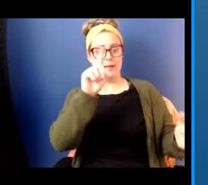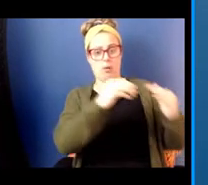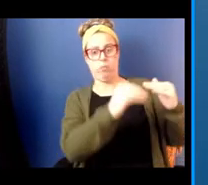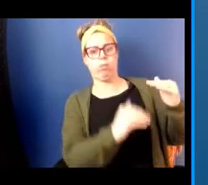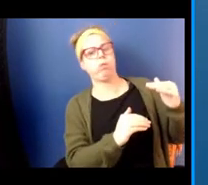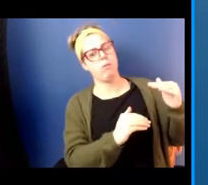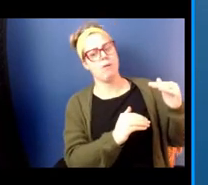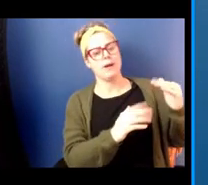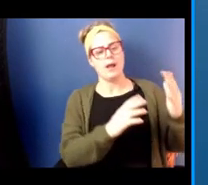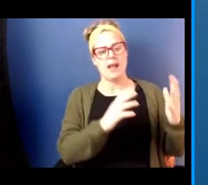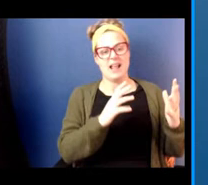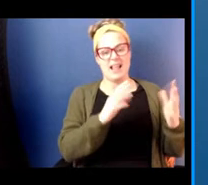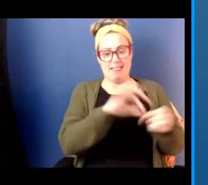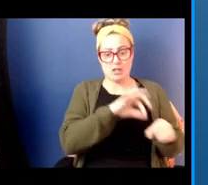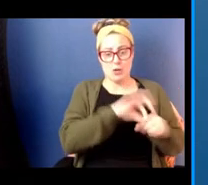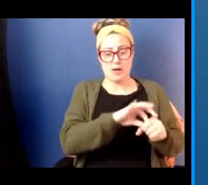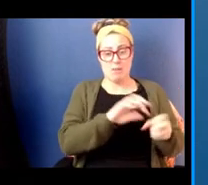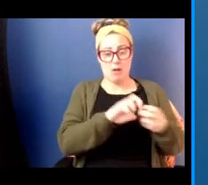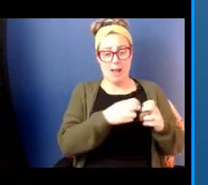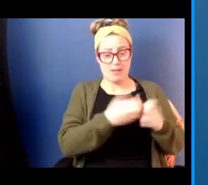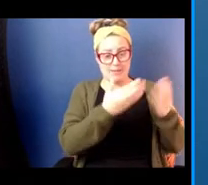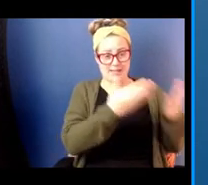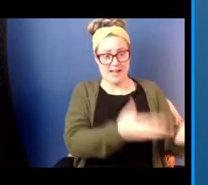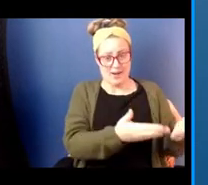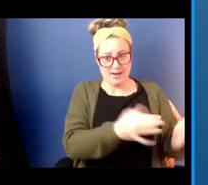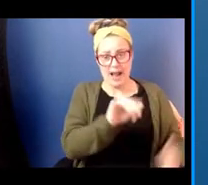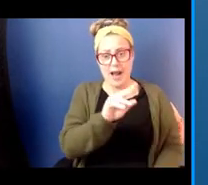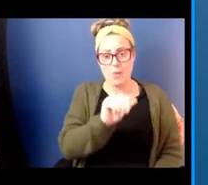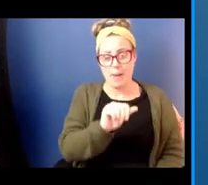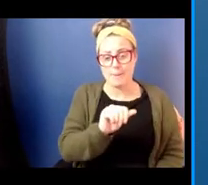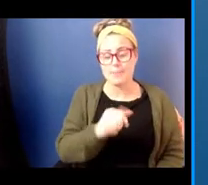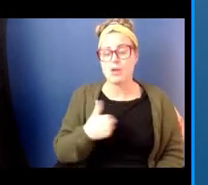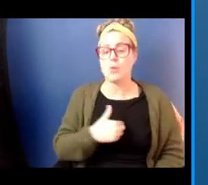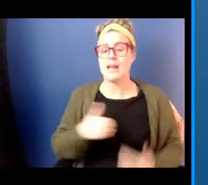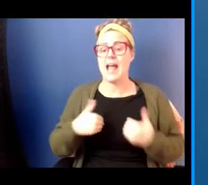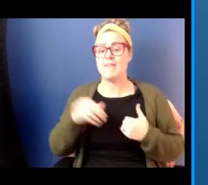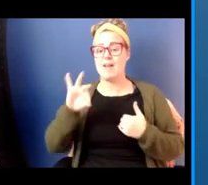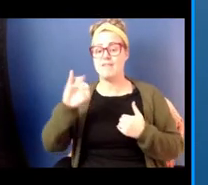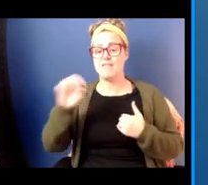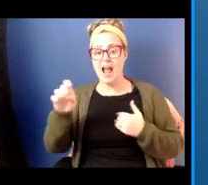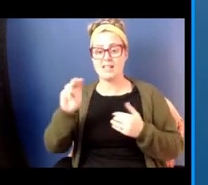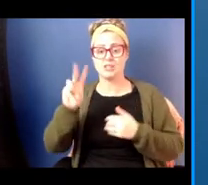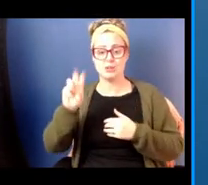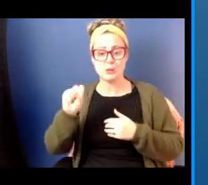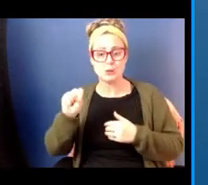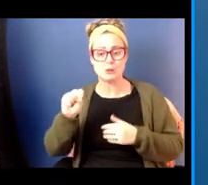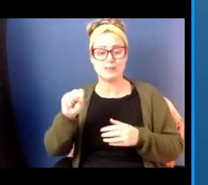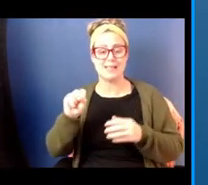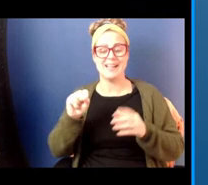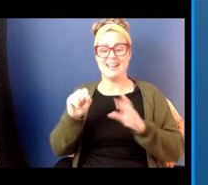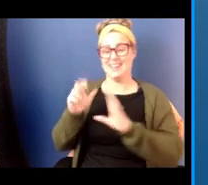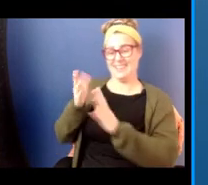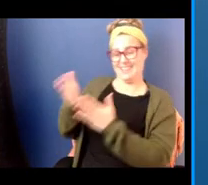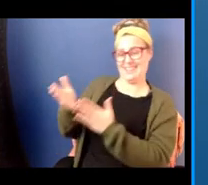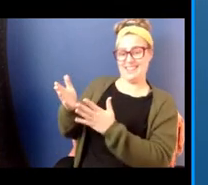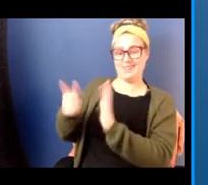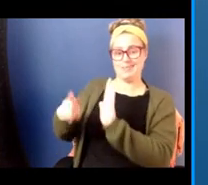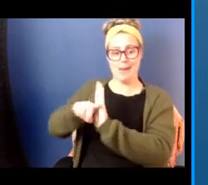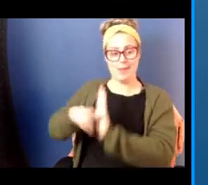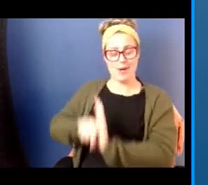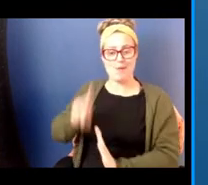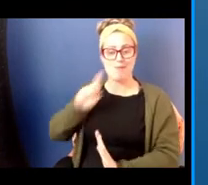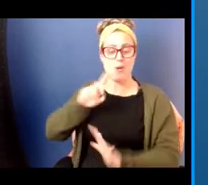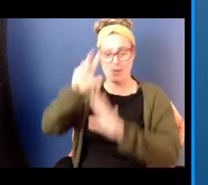prophecy of electoral failure and creating a Fox News bubble for our presidential candidates in which they have no opportunity or